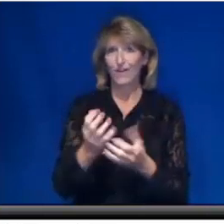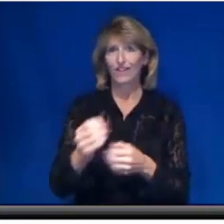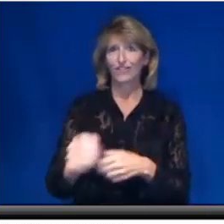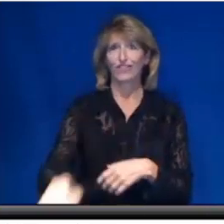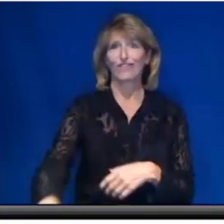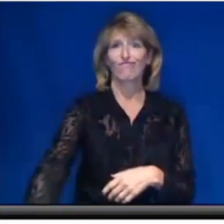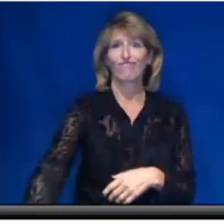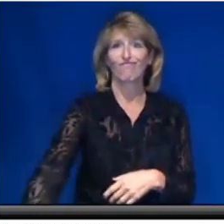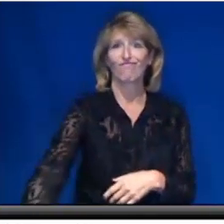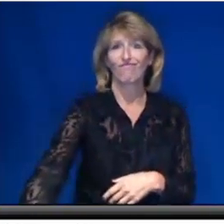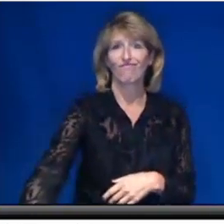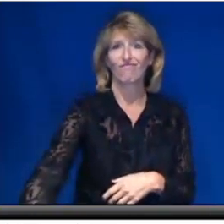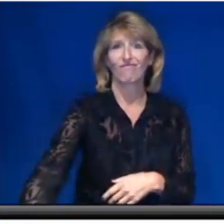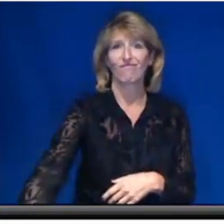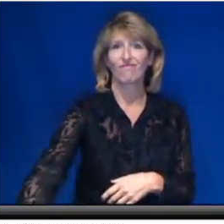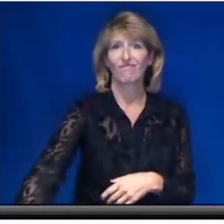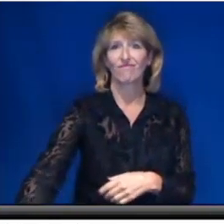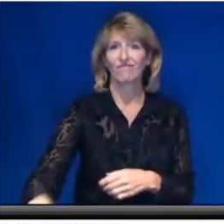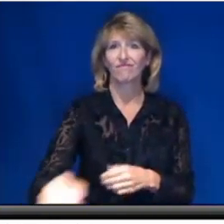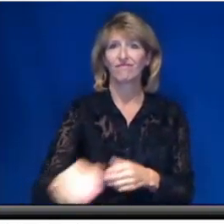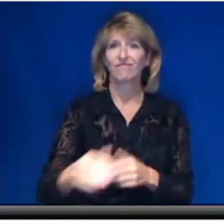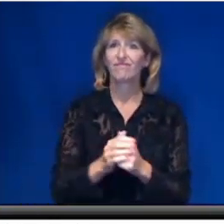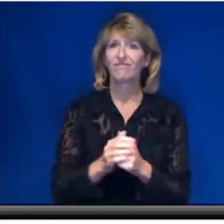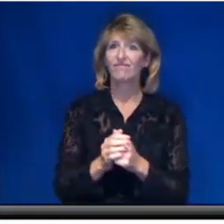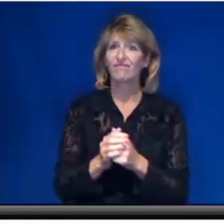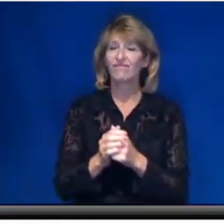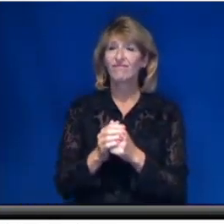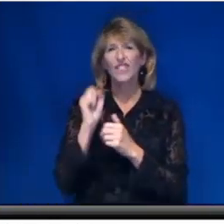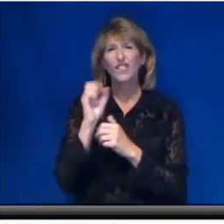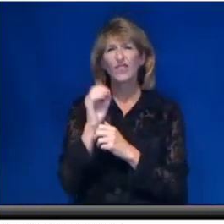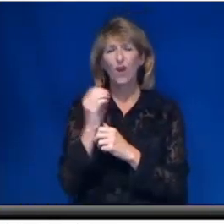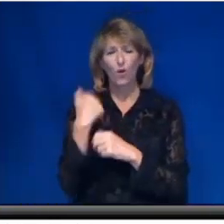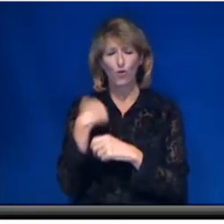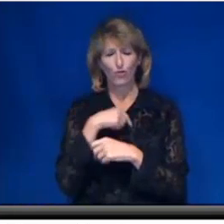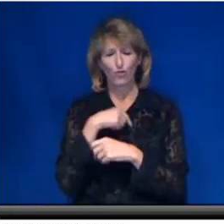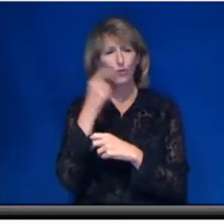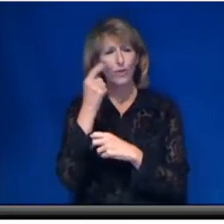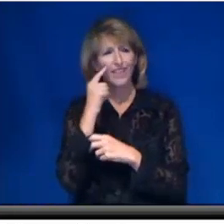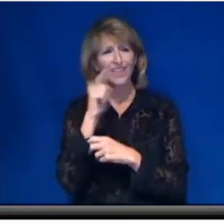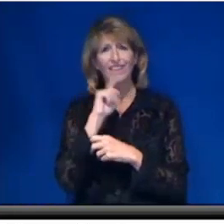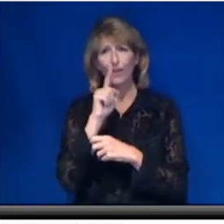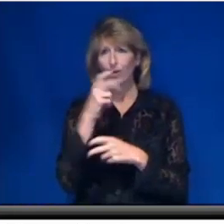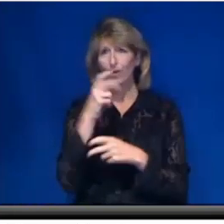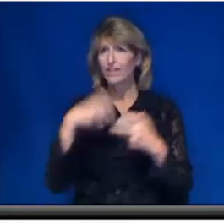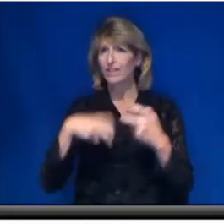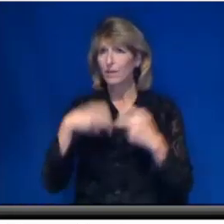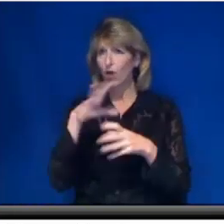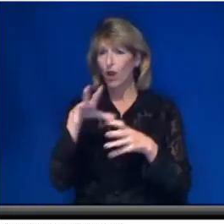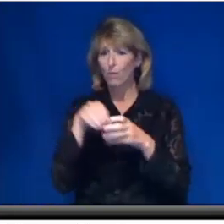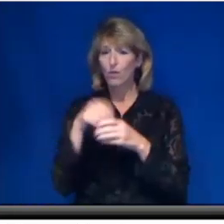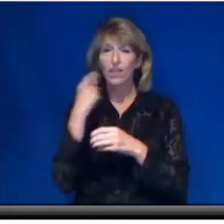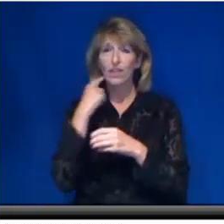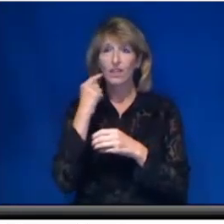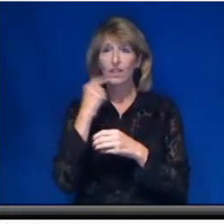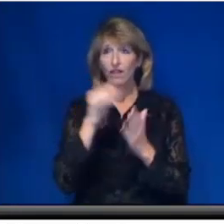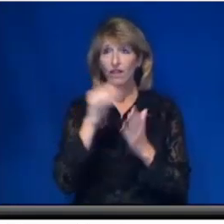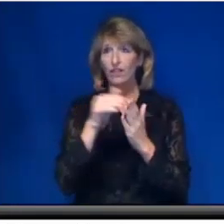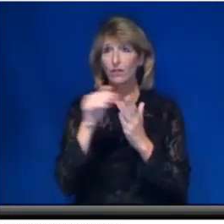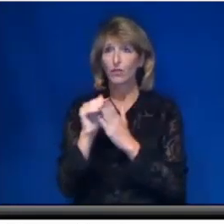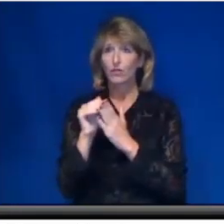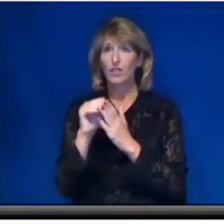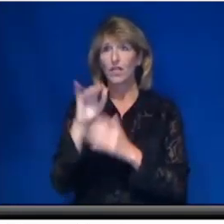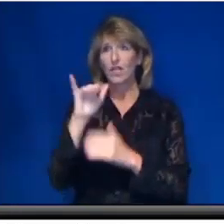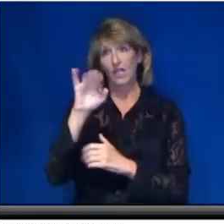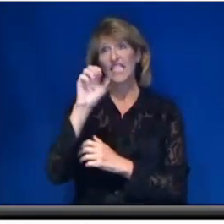homeless, and it's hard for them to get the information they need. There